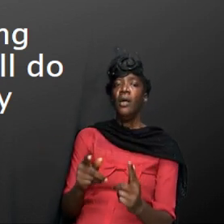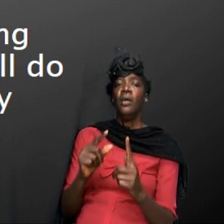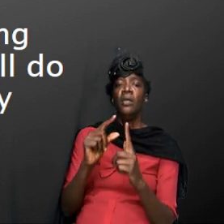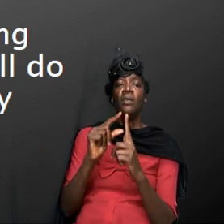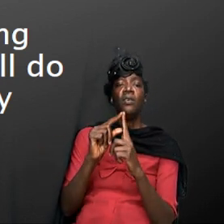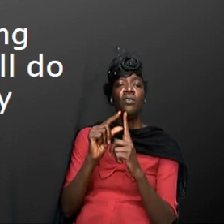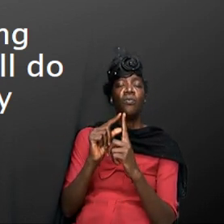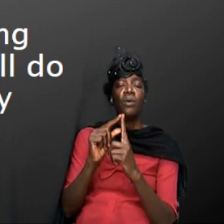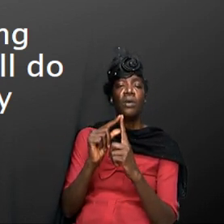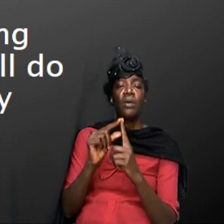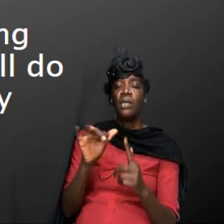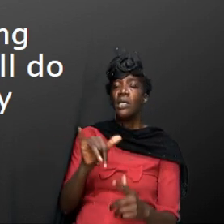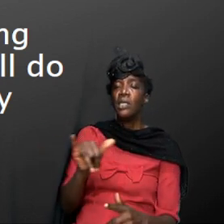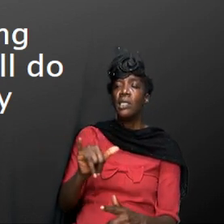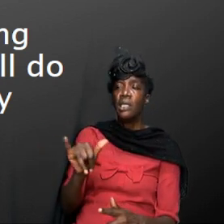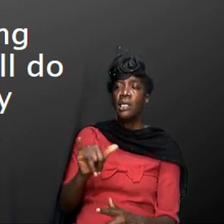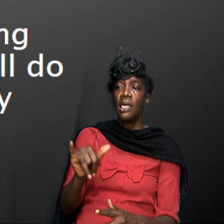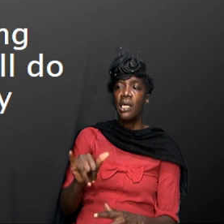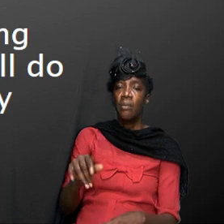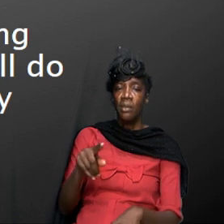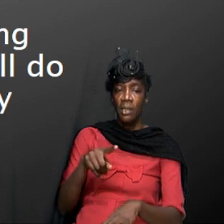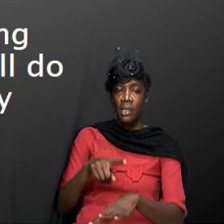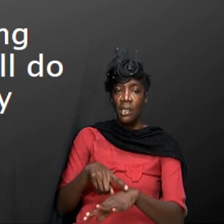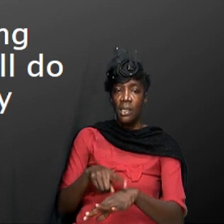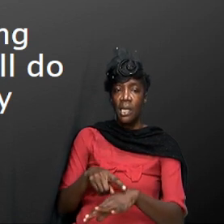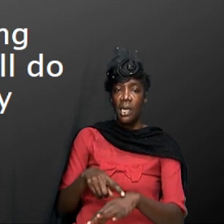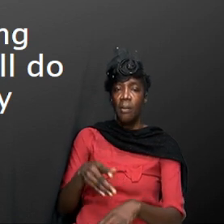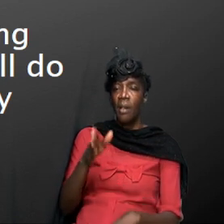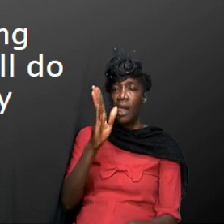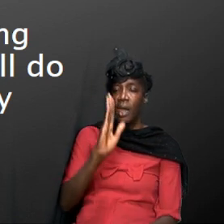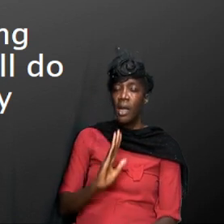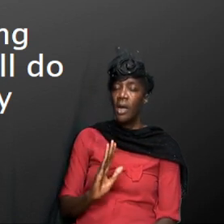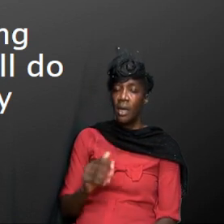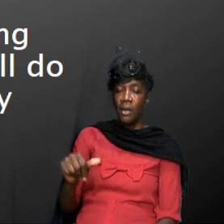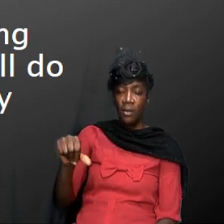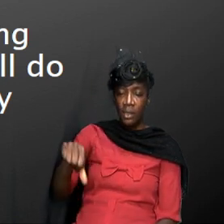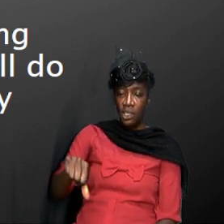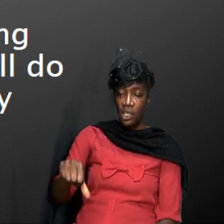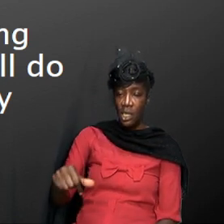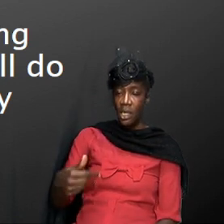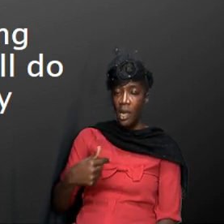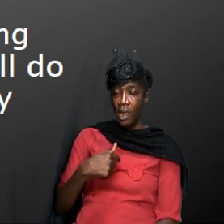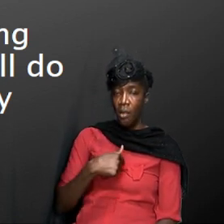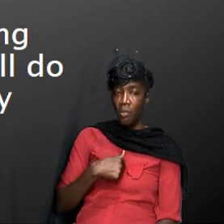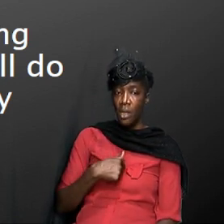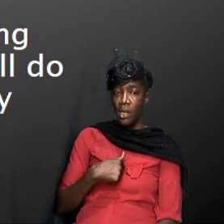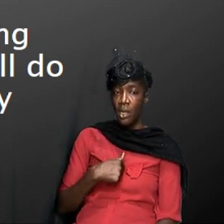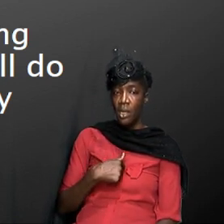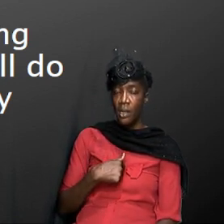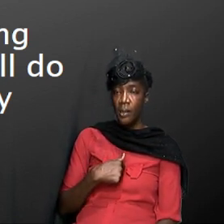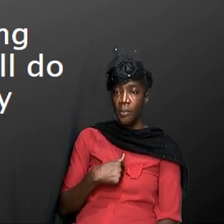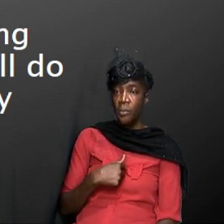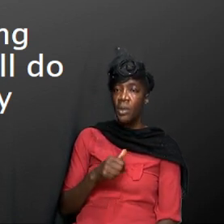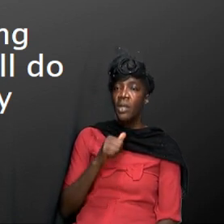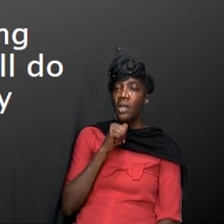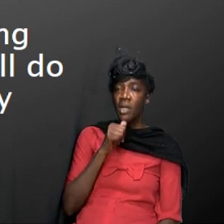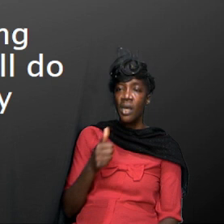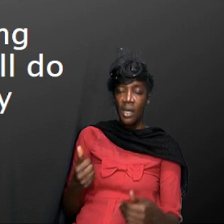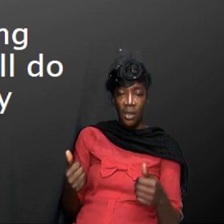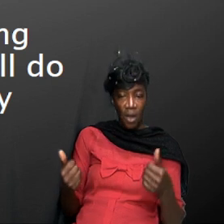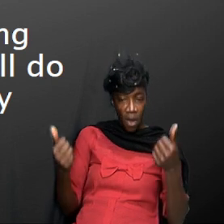so it is that in today's time, God will reject us if we walk in